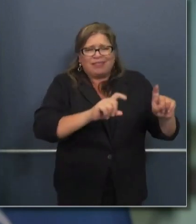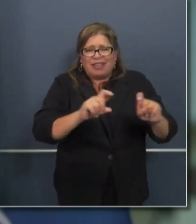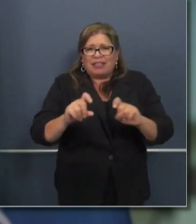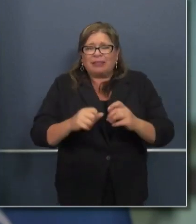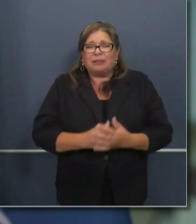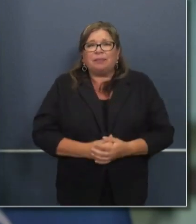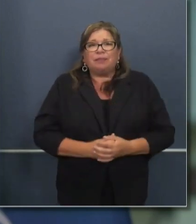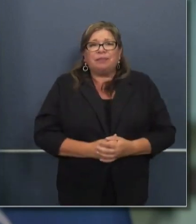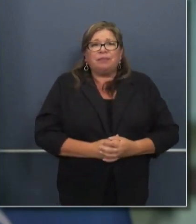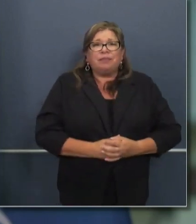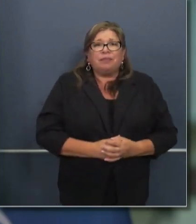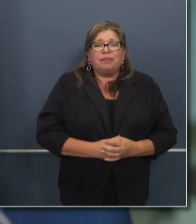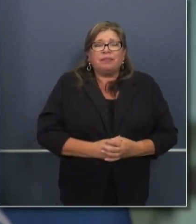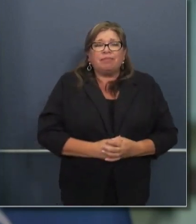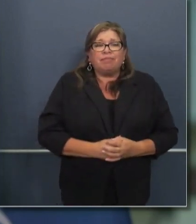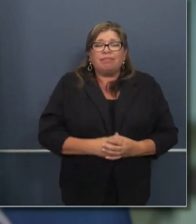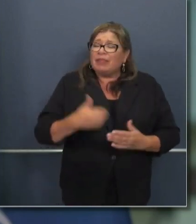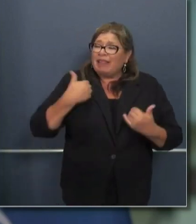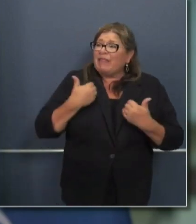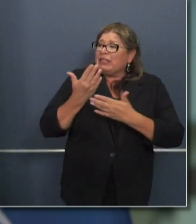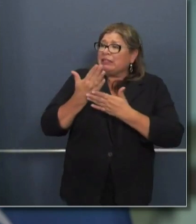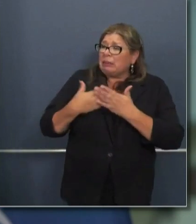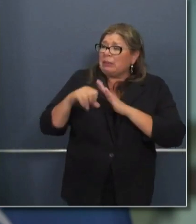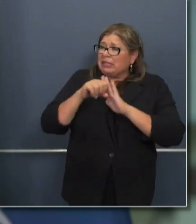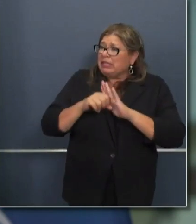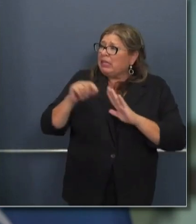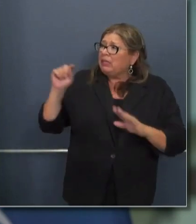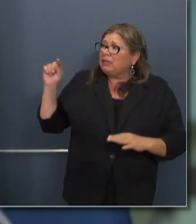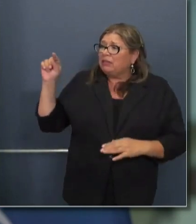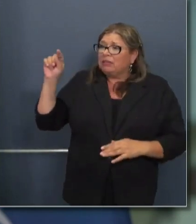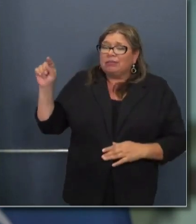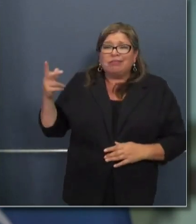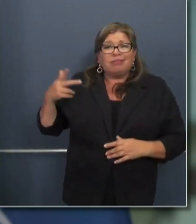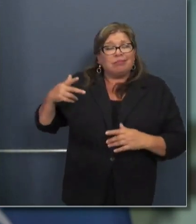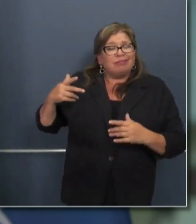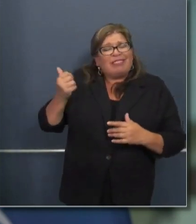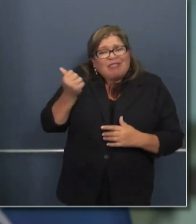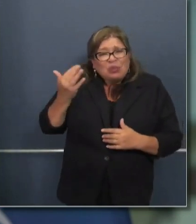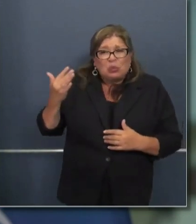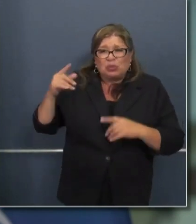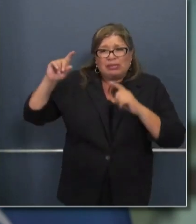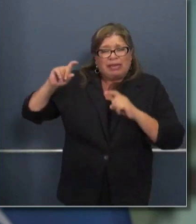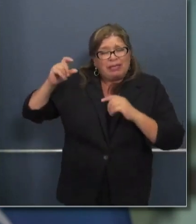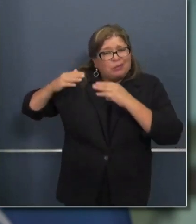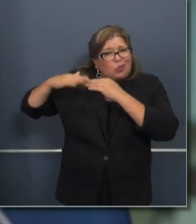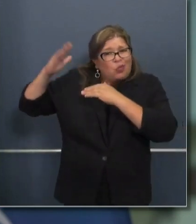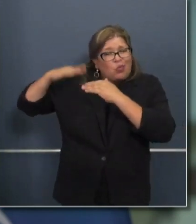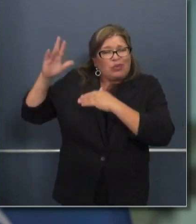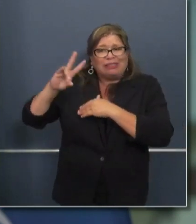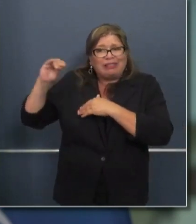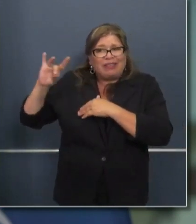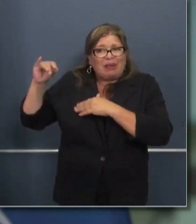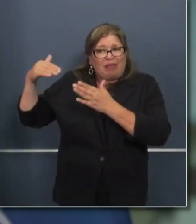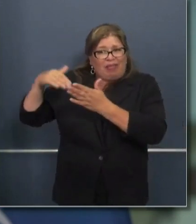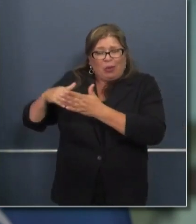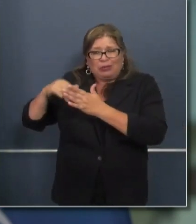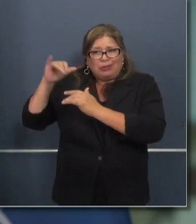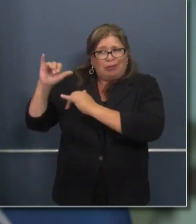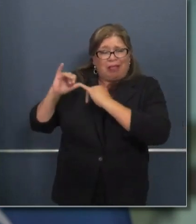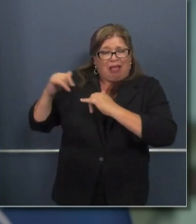few states, I don't know many states, that are testing north of 70, 80,000, as we have been over the last number of